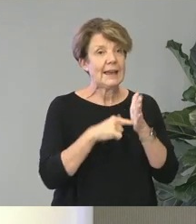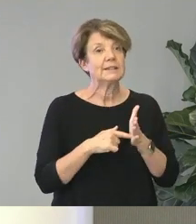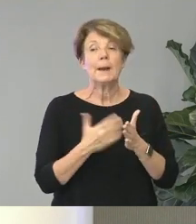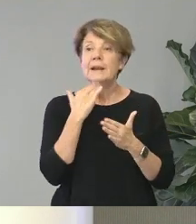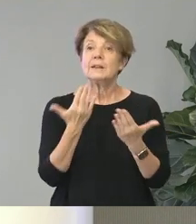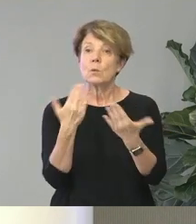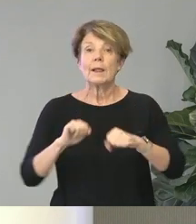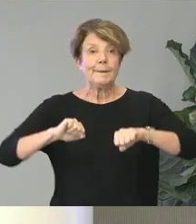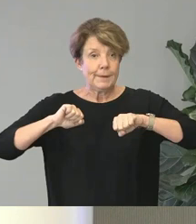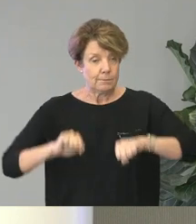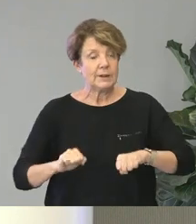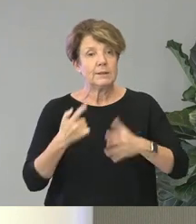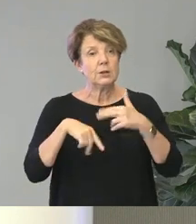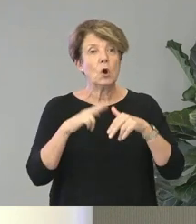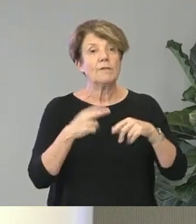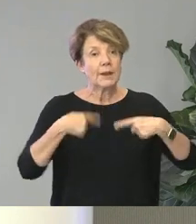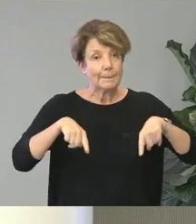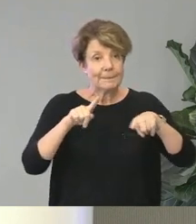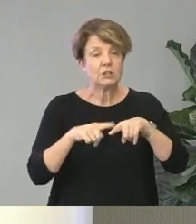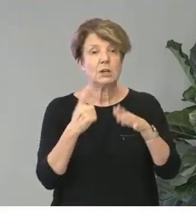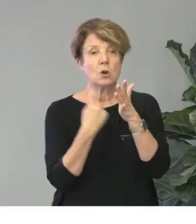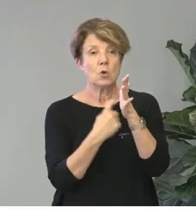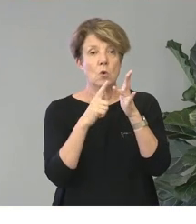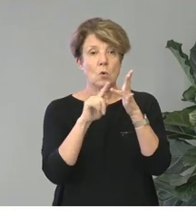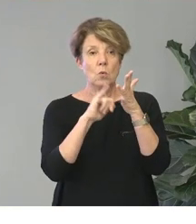Commission, Emeritus Professor Ros Croucher AM.